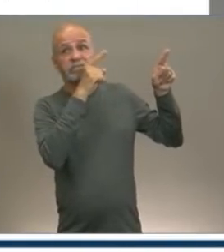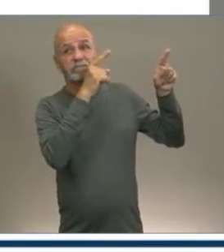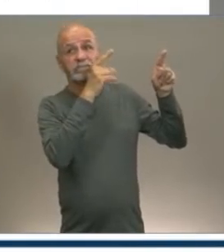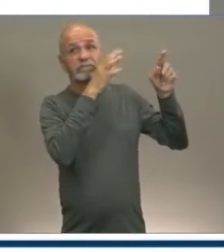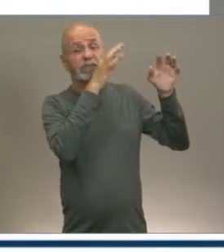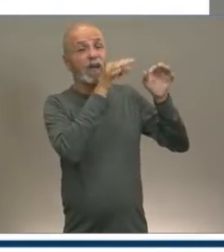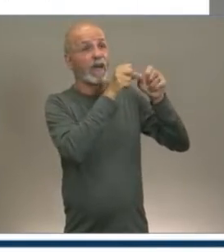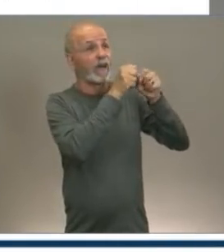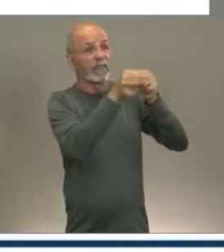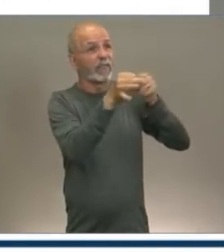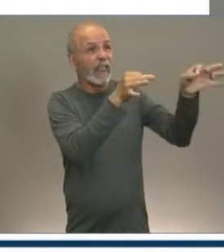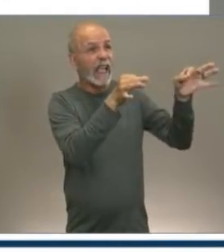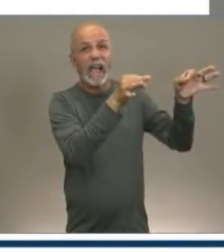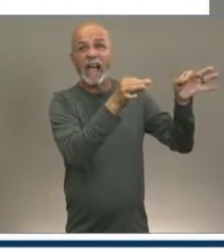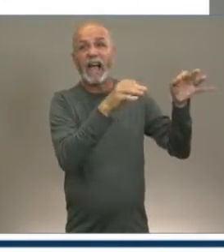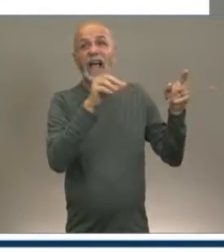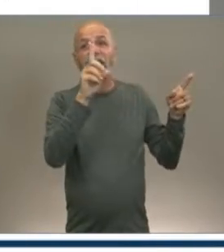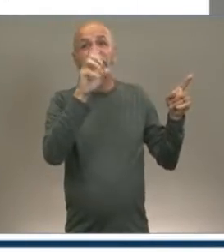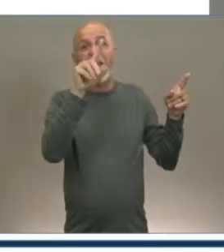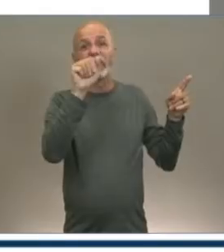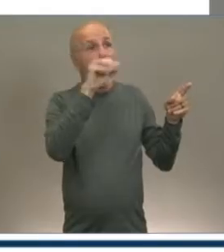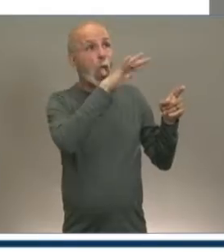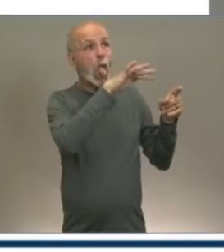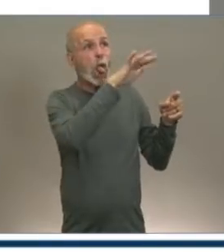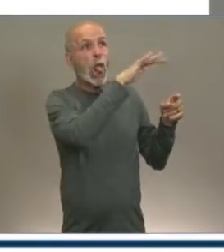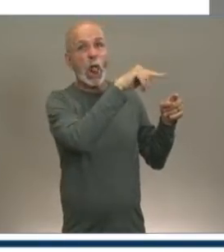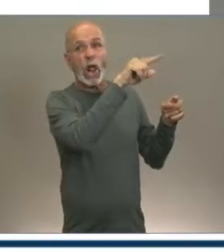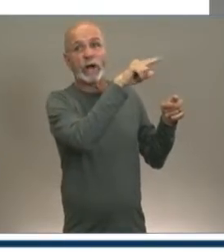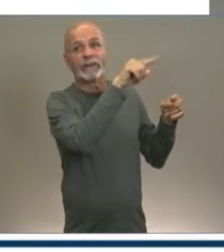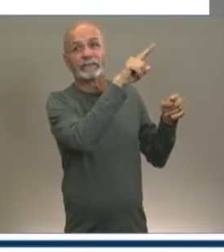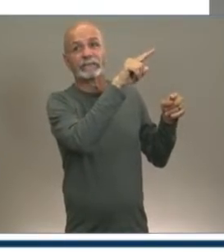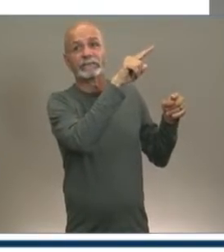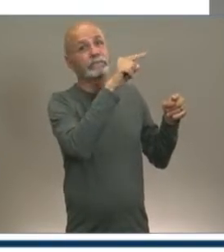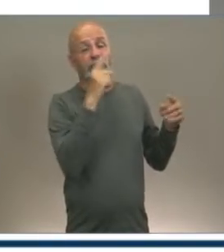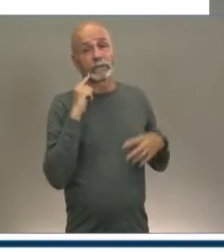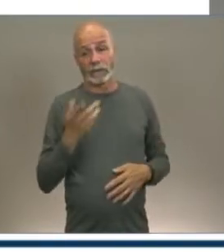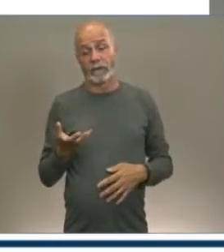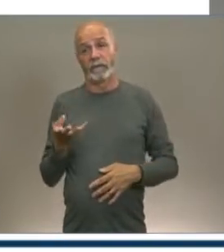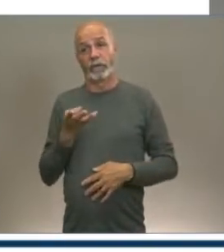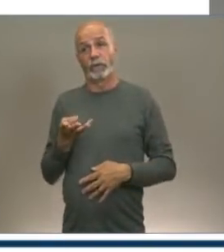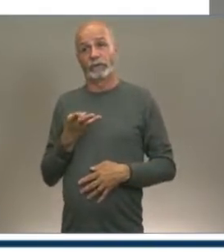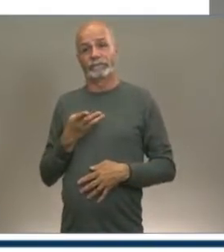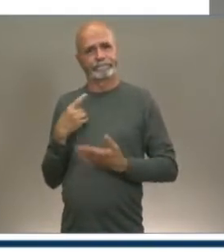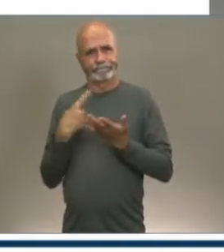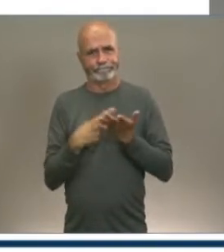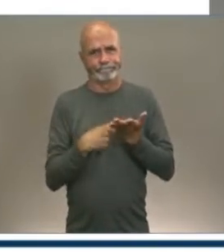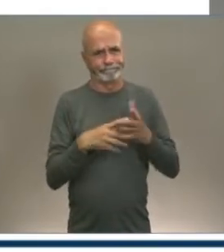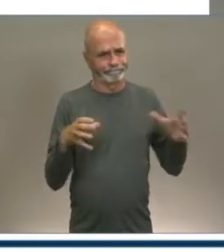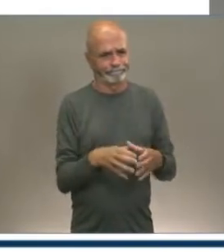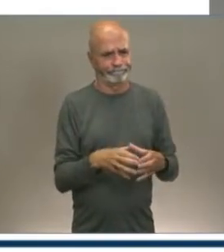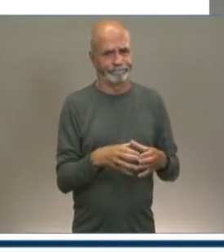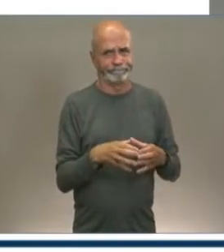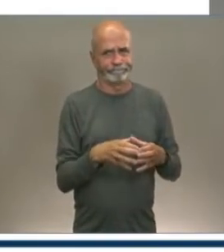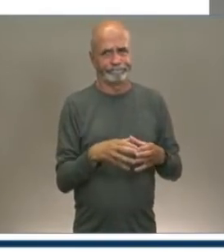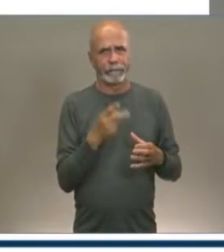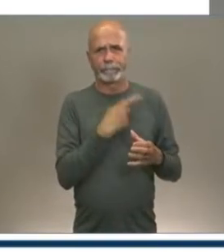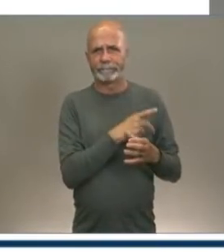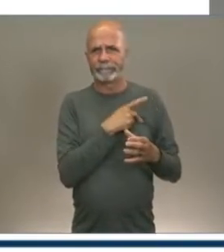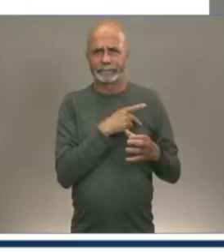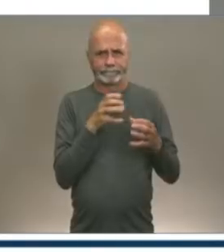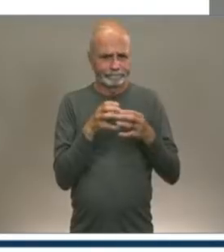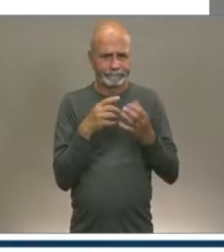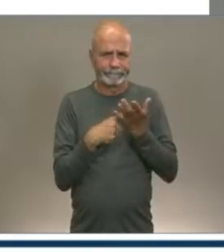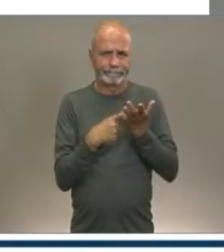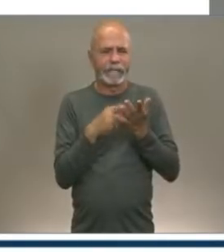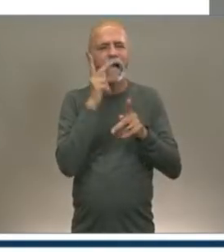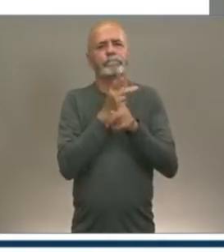our epidemiologists in the 4 Atlantic provinces, they talk on a weekly basis, and we've asked them they're going to continue to do that, and we're watching